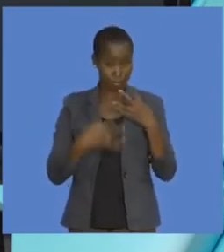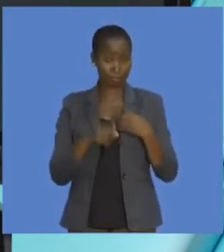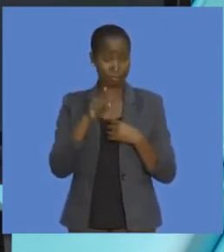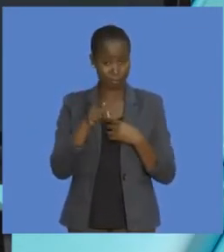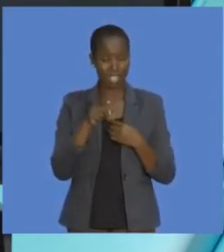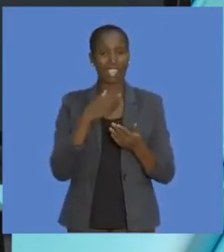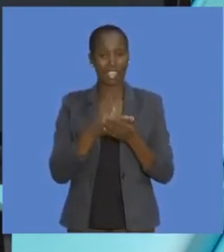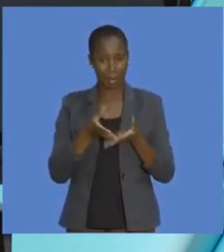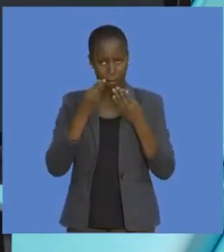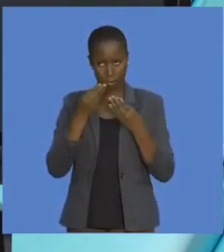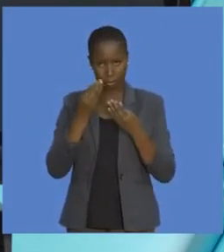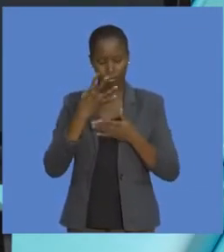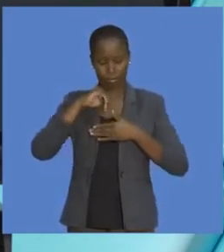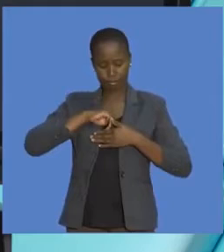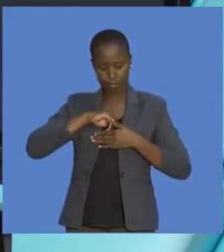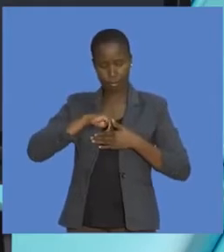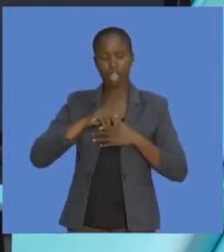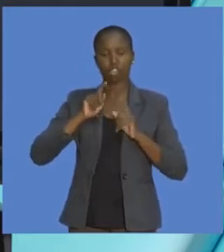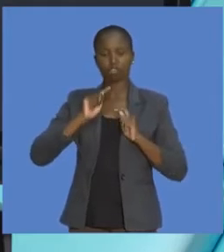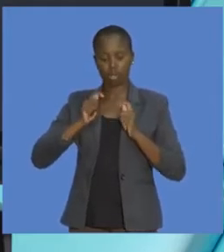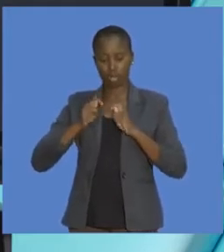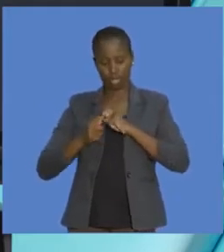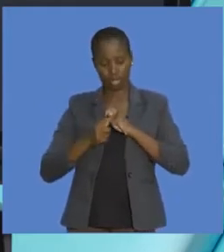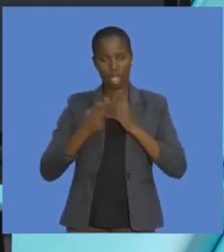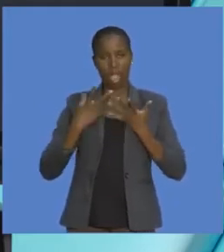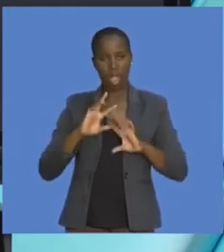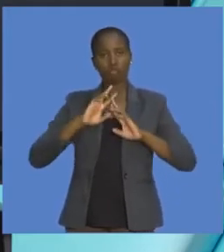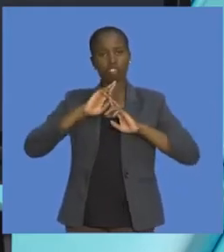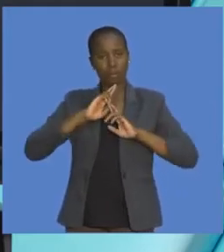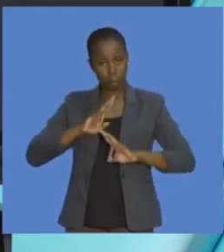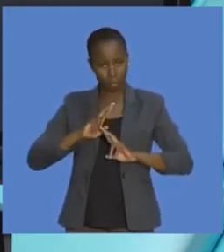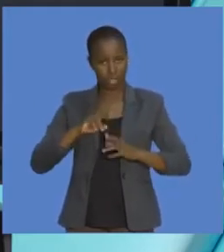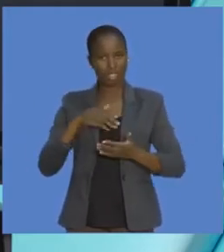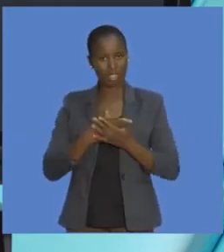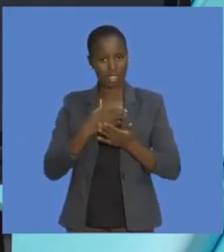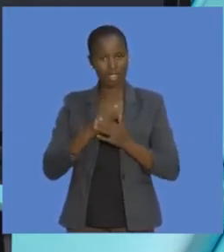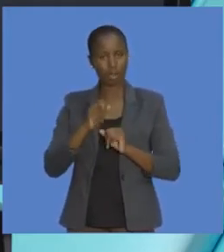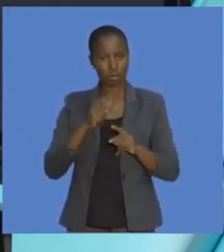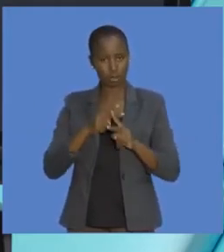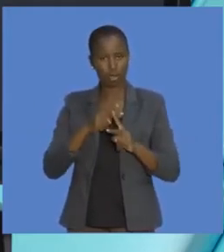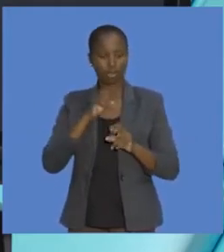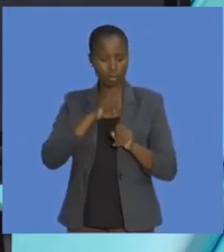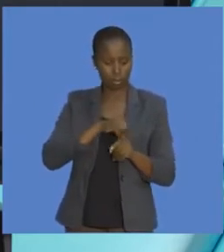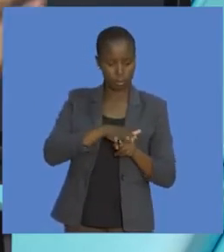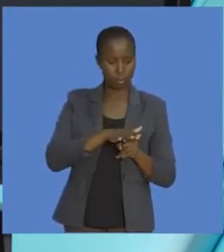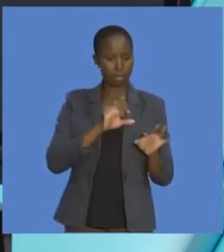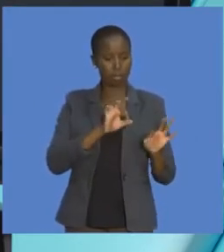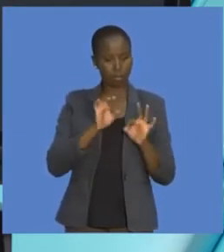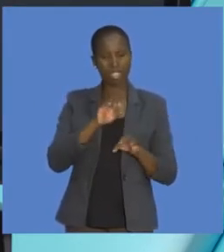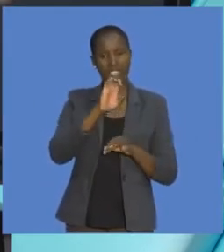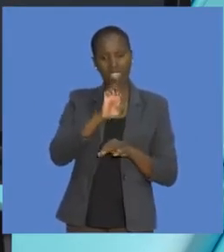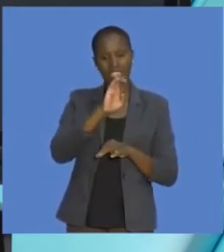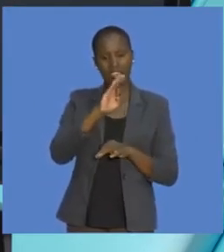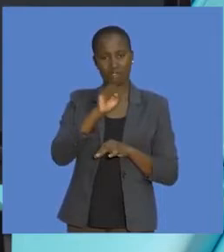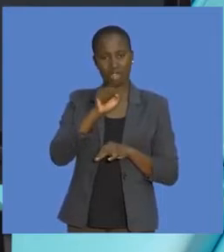bring about a change by responding to that change and sending an impulse to an effector organ. So that's kind of